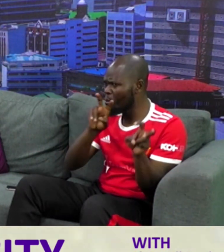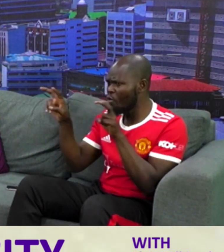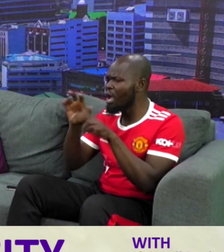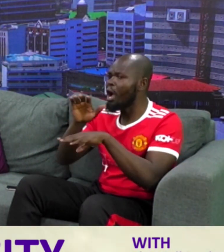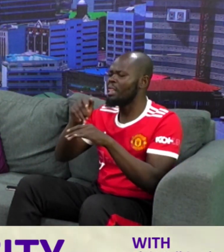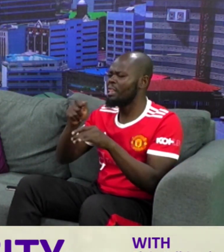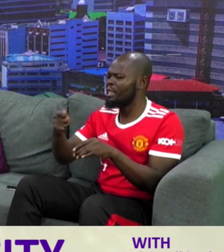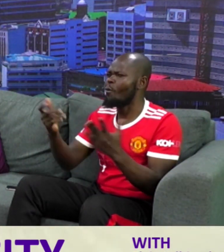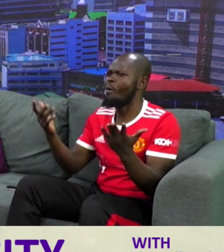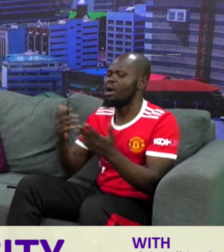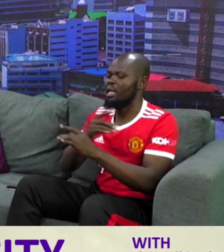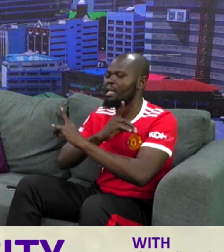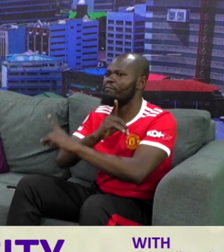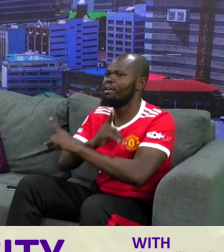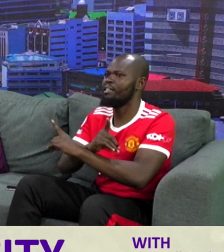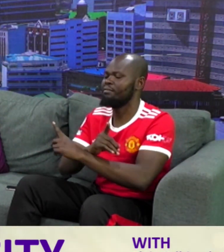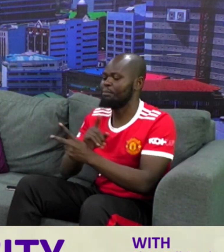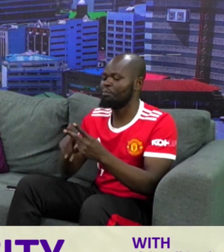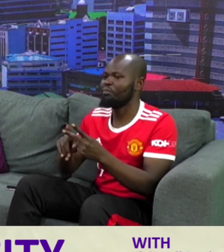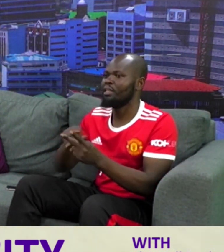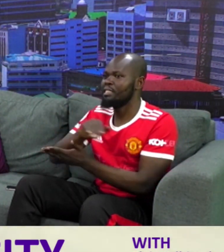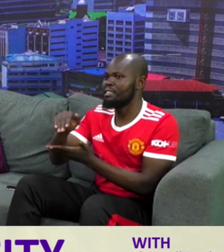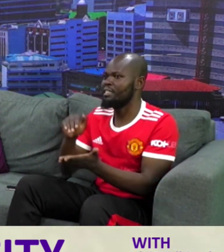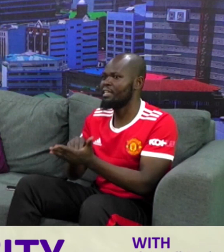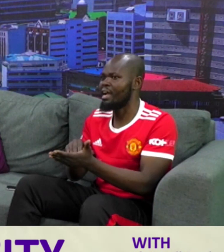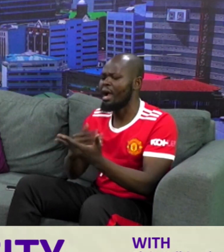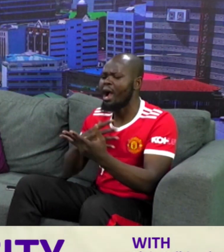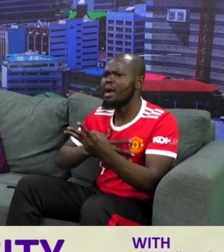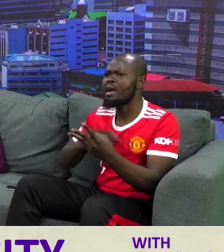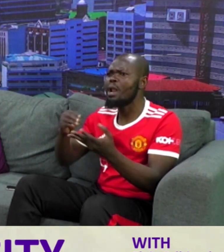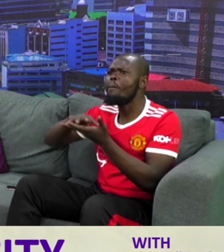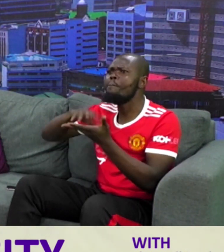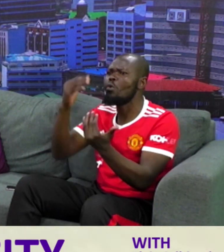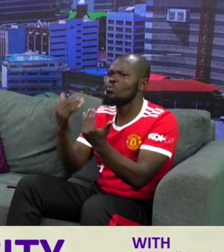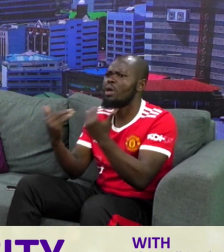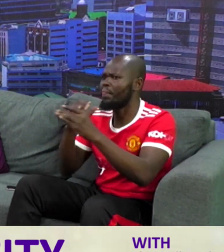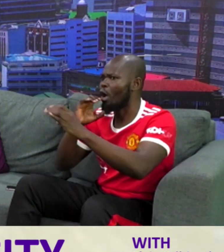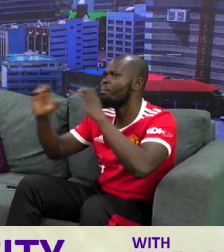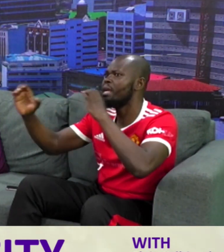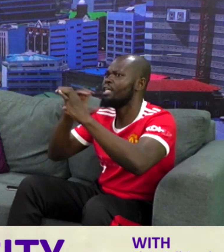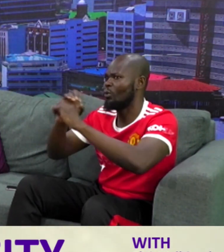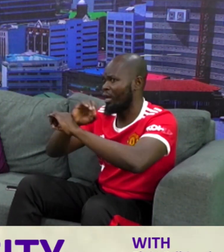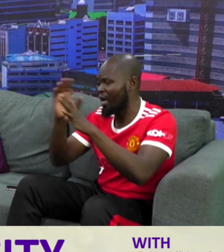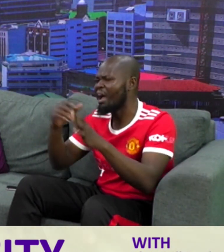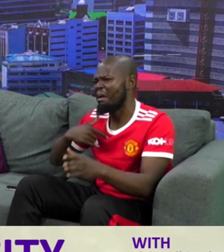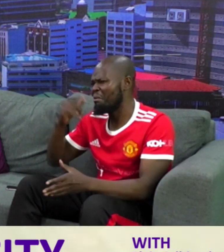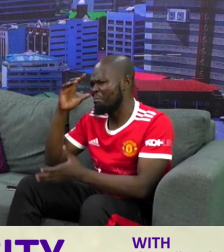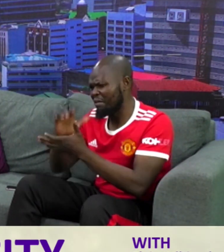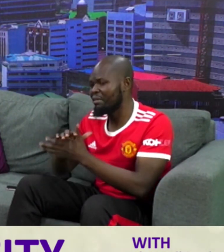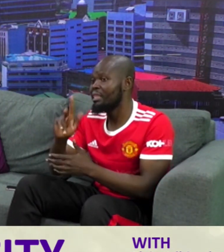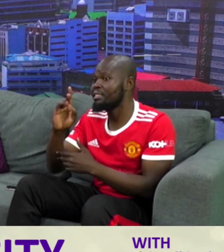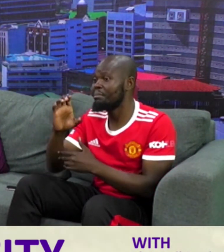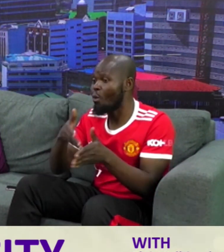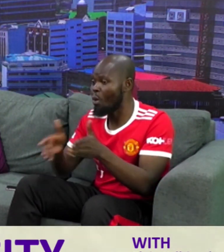I think Bidco is really good, and they know the key that it's defense and the center, and they're really communicating well with